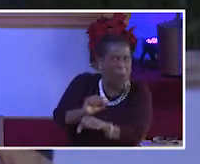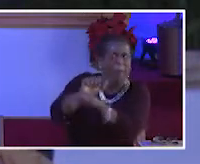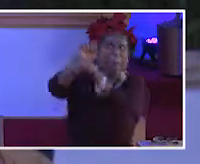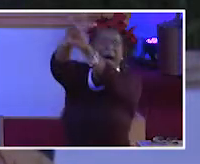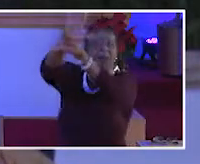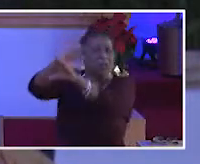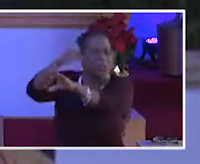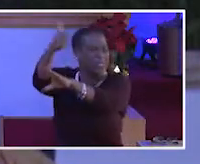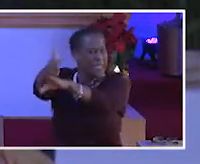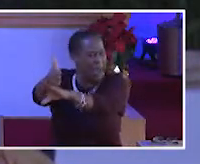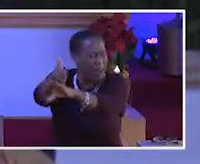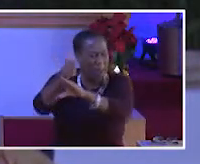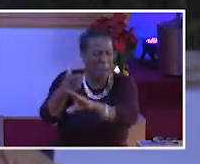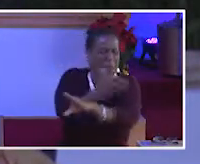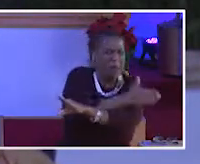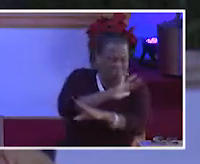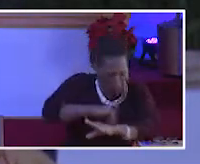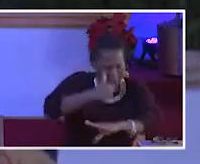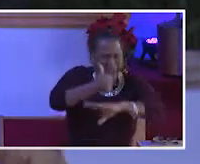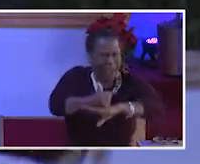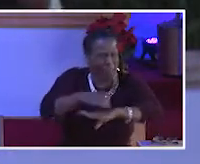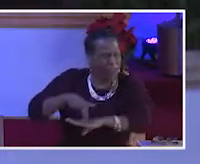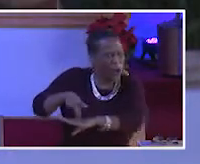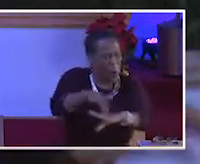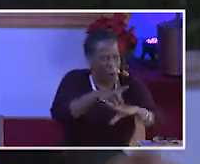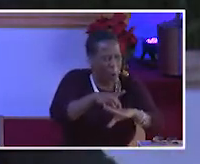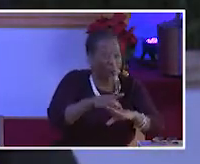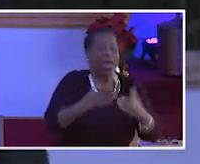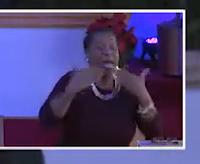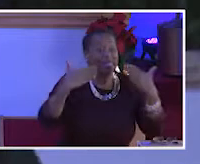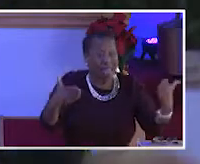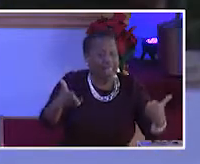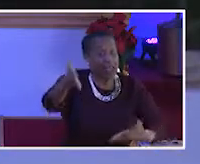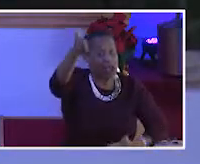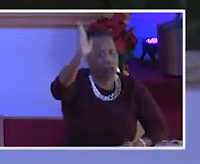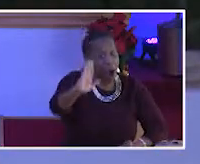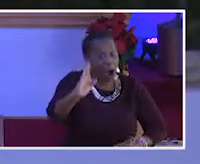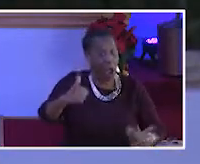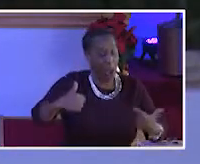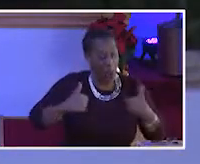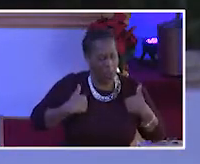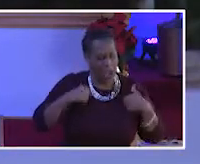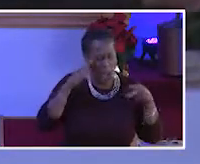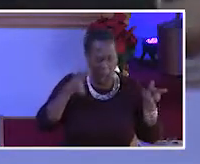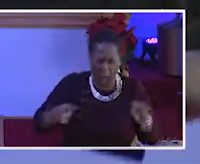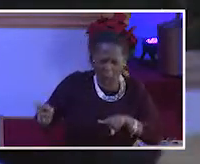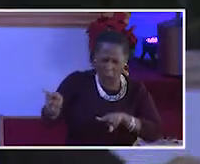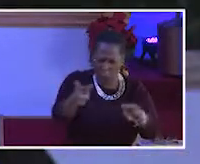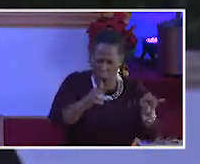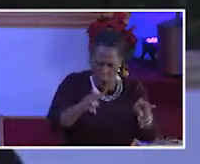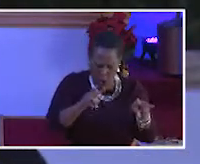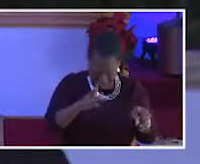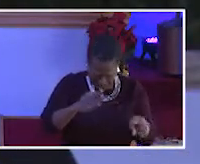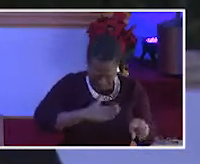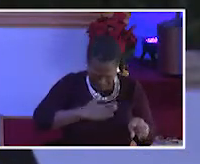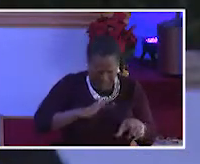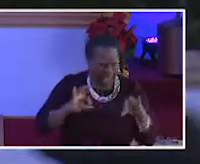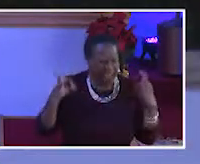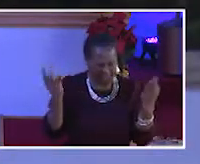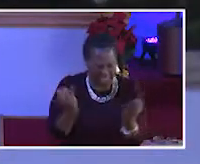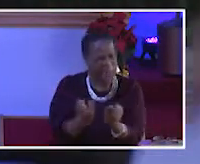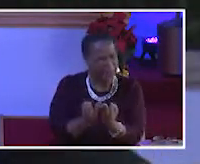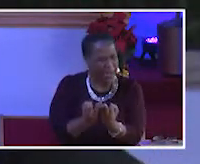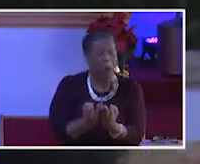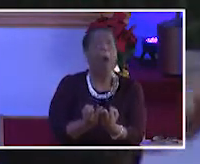or ever thou had formed the earth and the world." Thanks be to God that when I look at the fruit on my family tree,